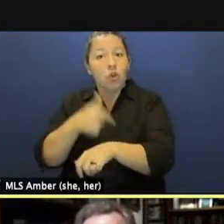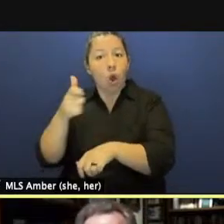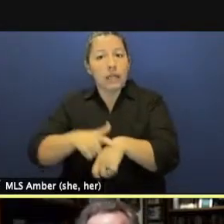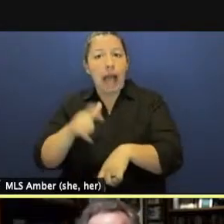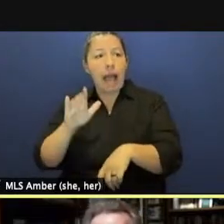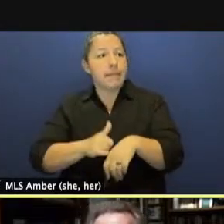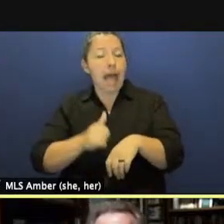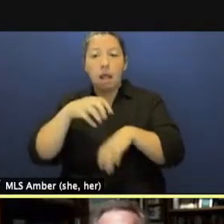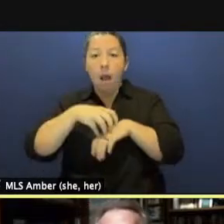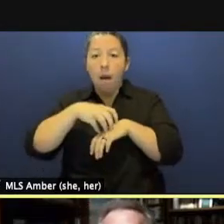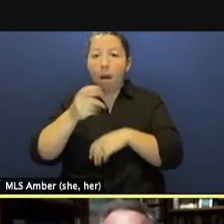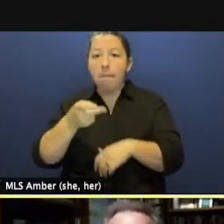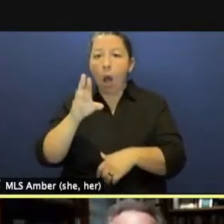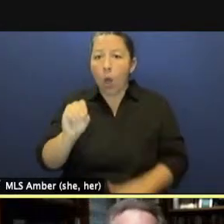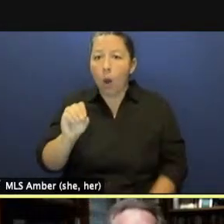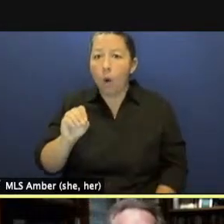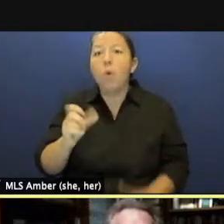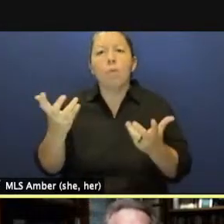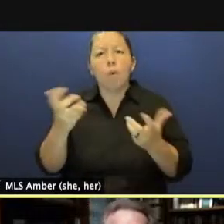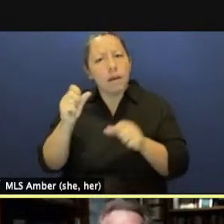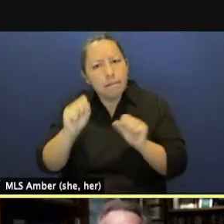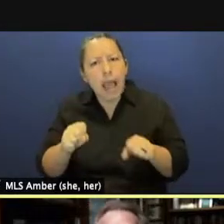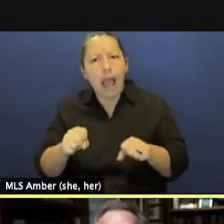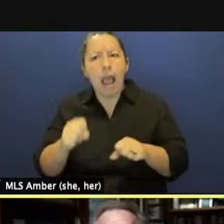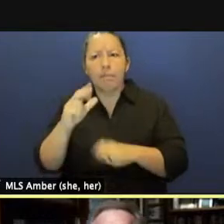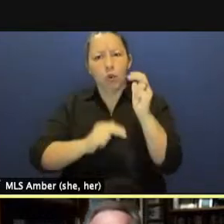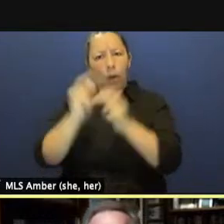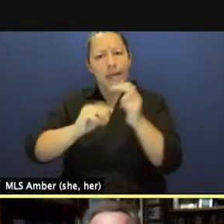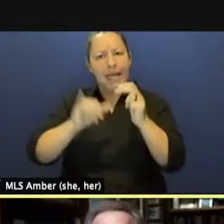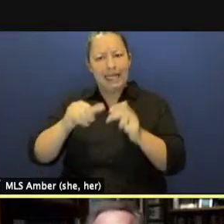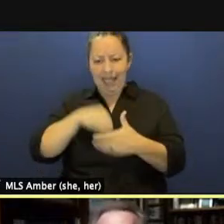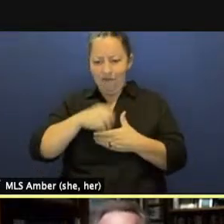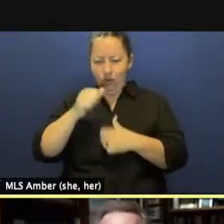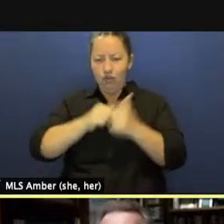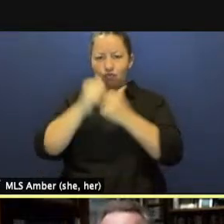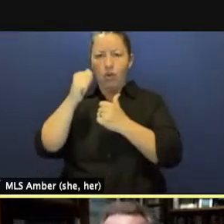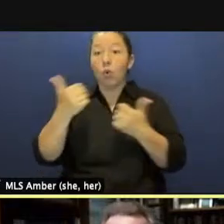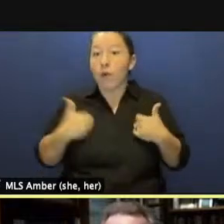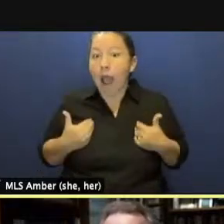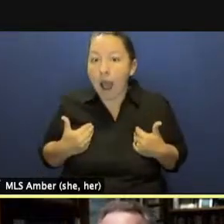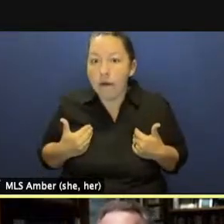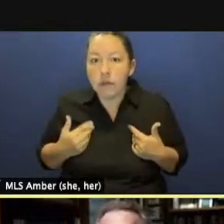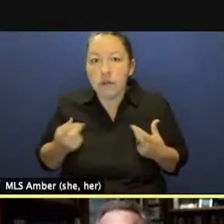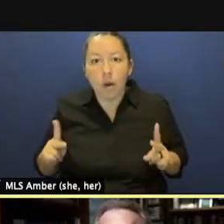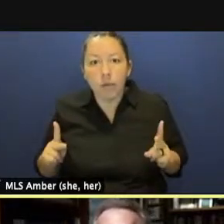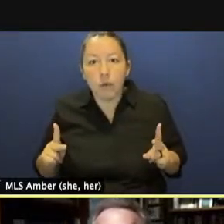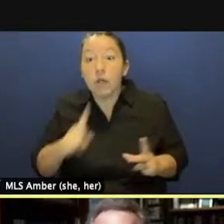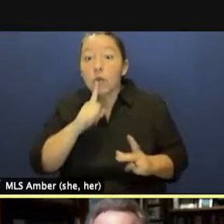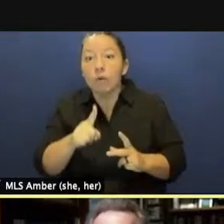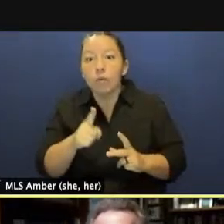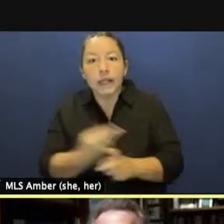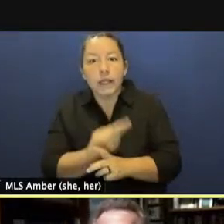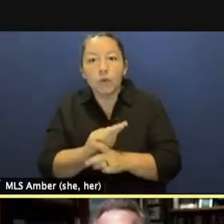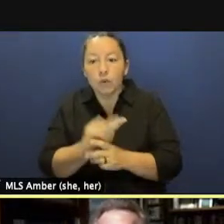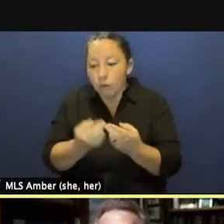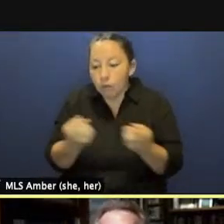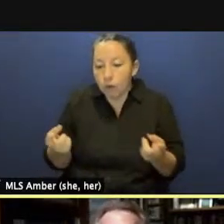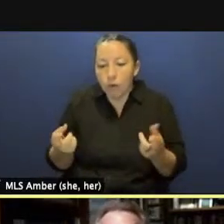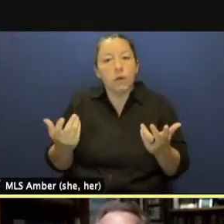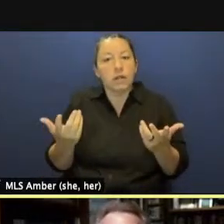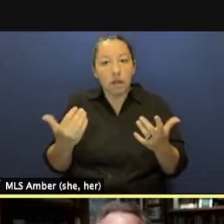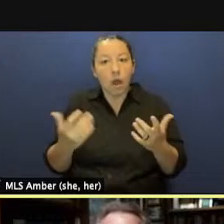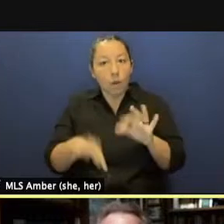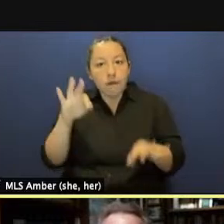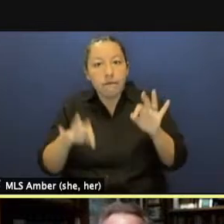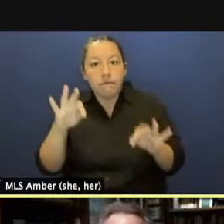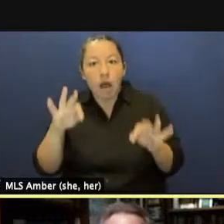build infrastructure. We have the opportunity in really utilizing the resources that we're